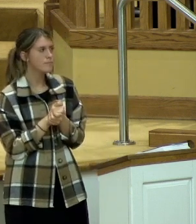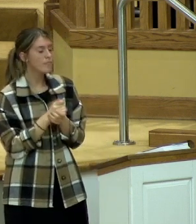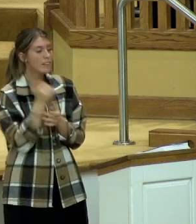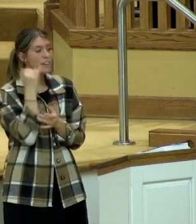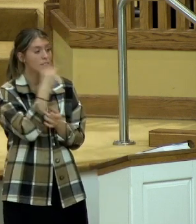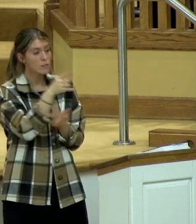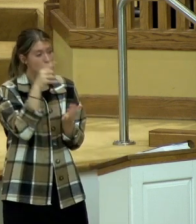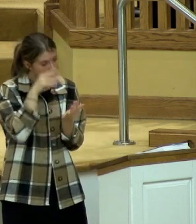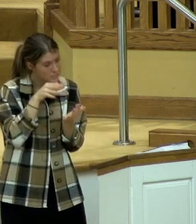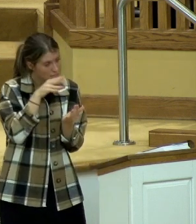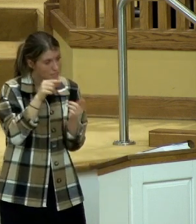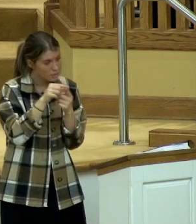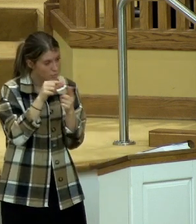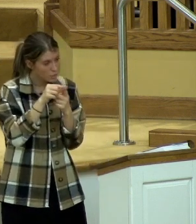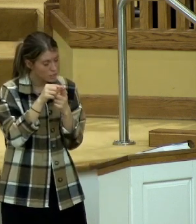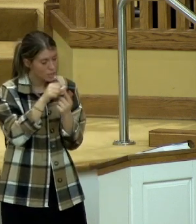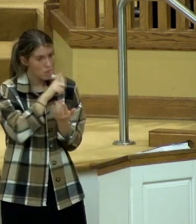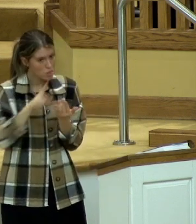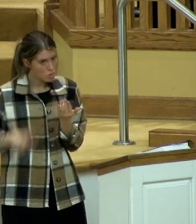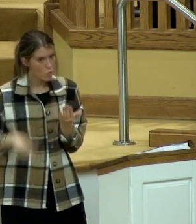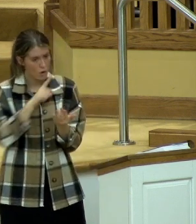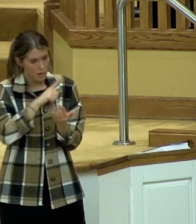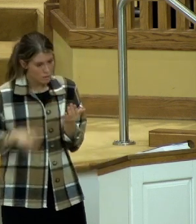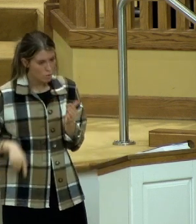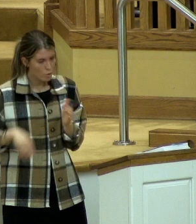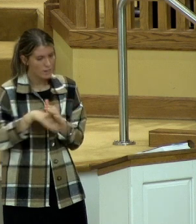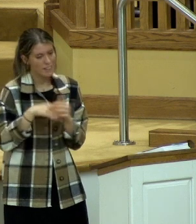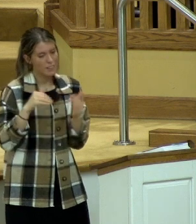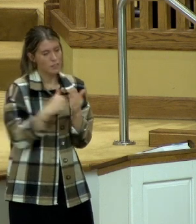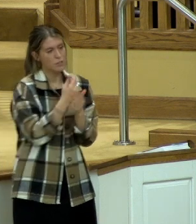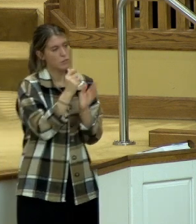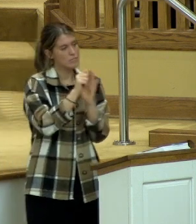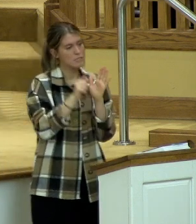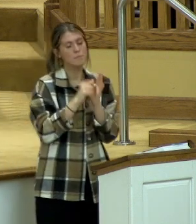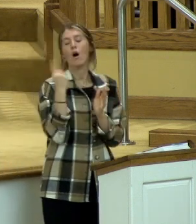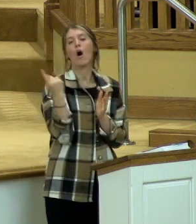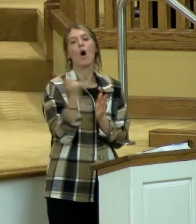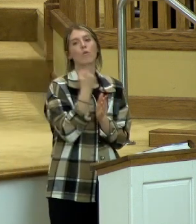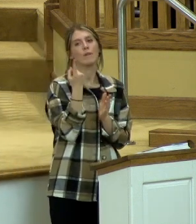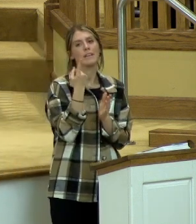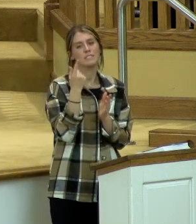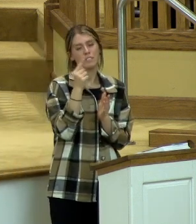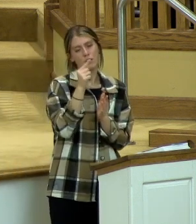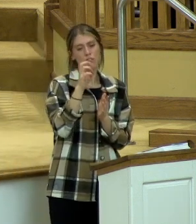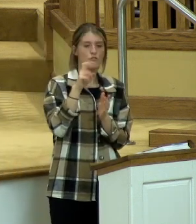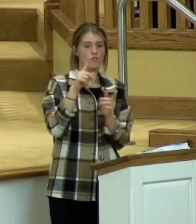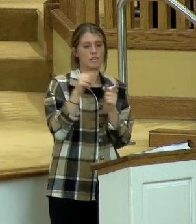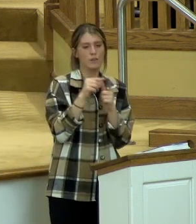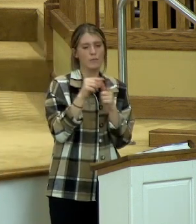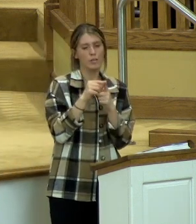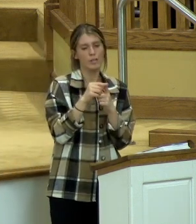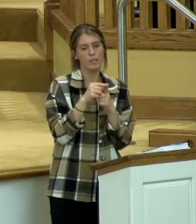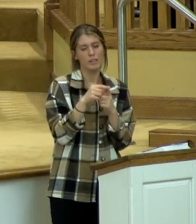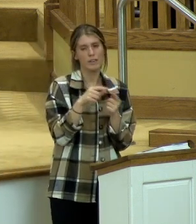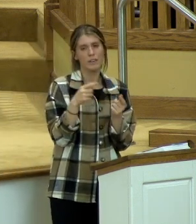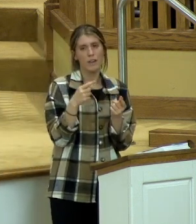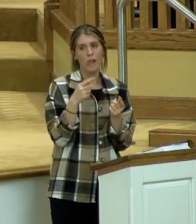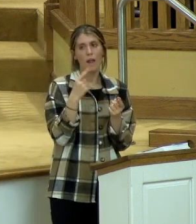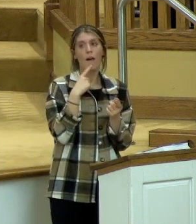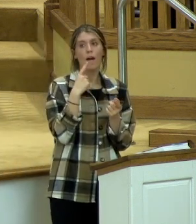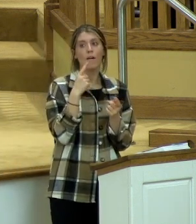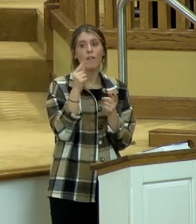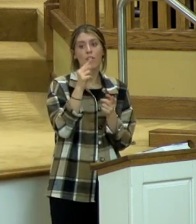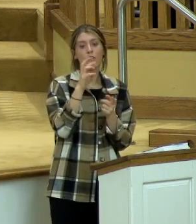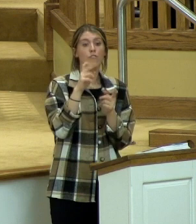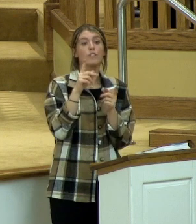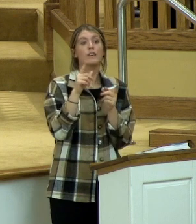If you study the word Lord, if you study the name Lord in all the New Testament, it's almost always the Greek word, and I'm not a big Greek guy, you know that, but it's the